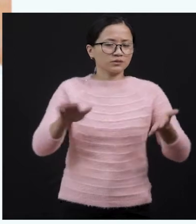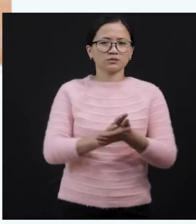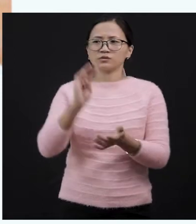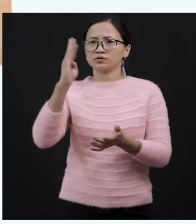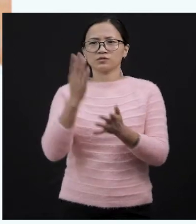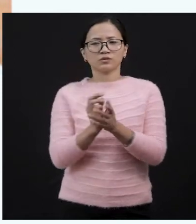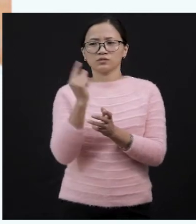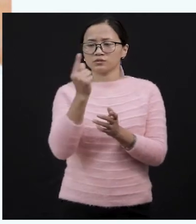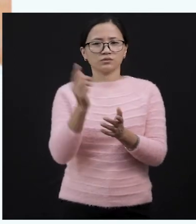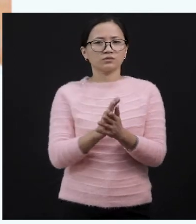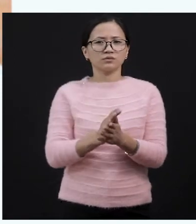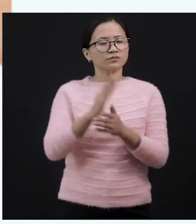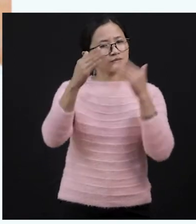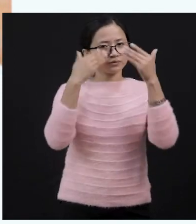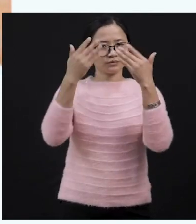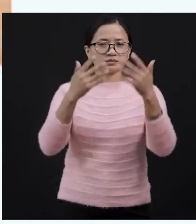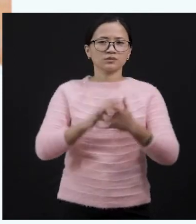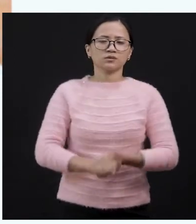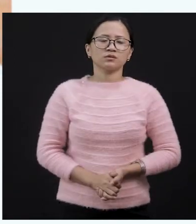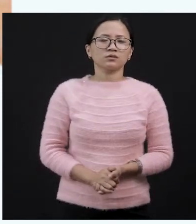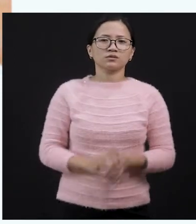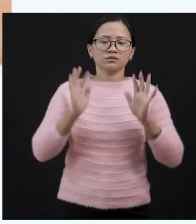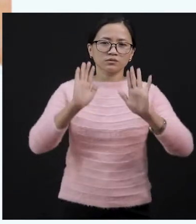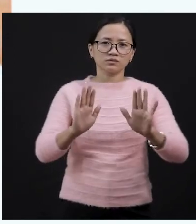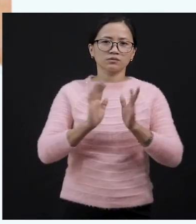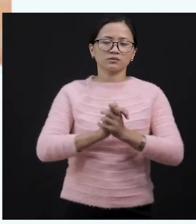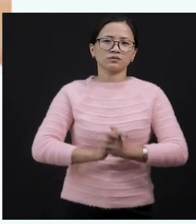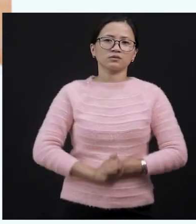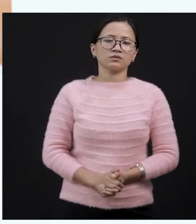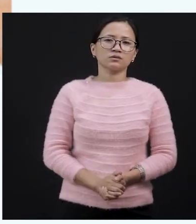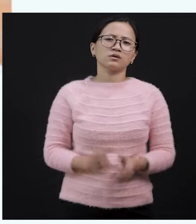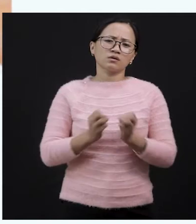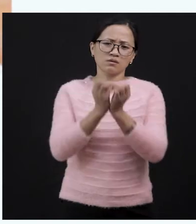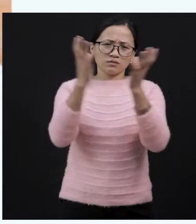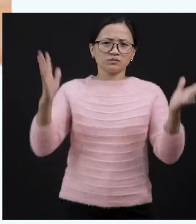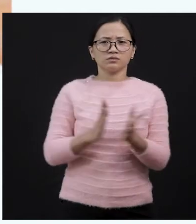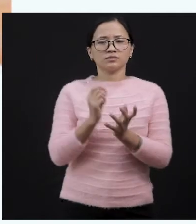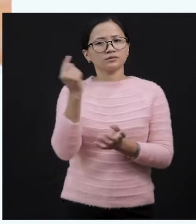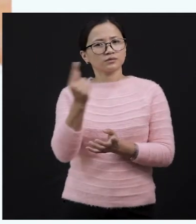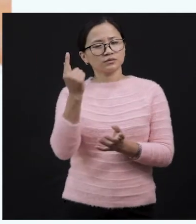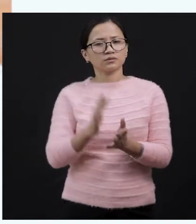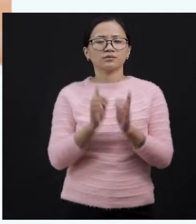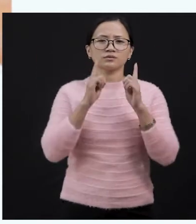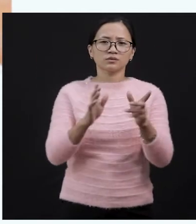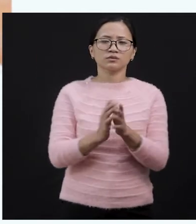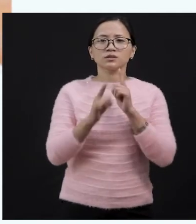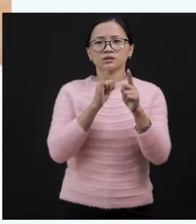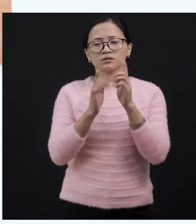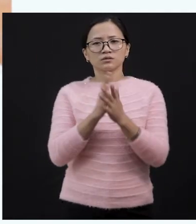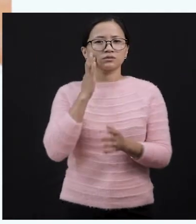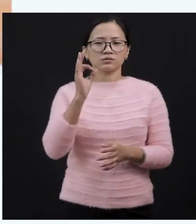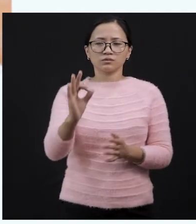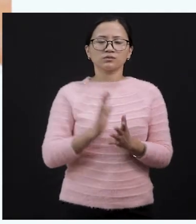the 4 uses of air. Now we have lots of uses, okay? But we're discussing